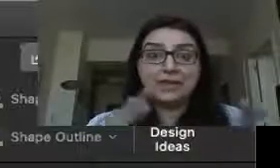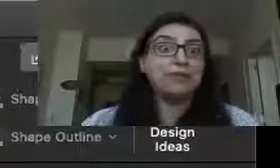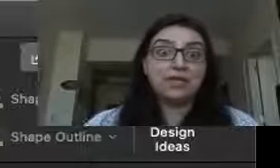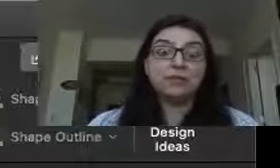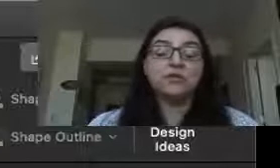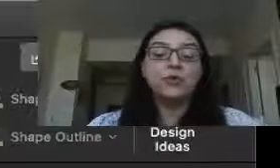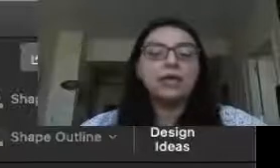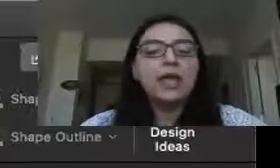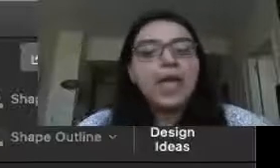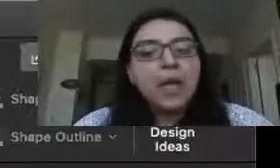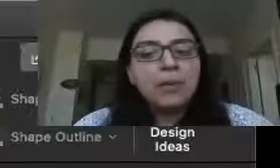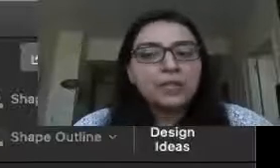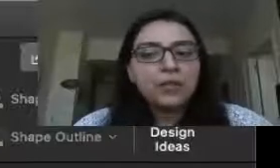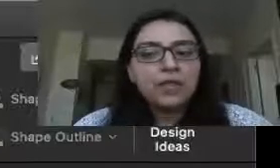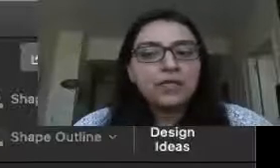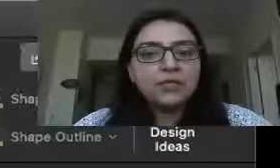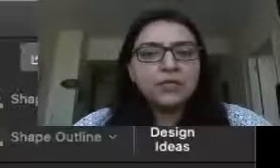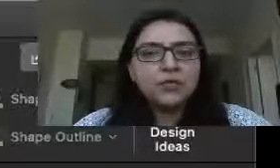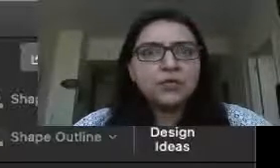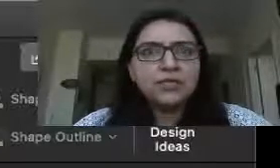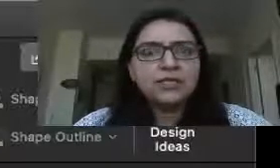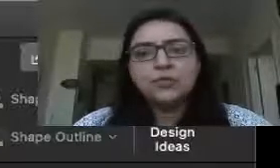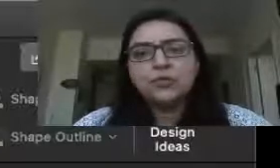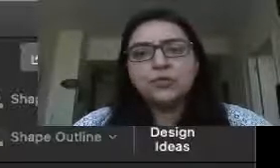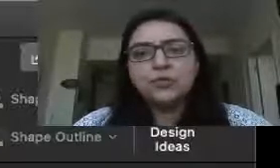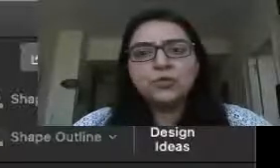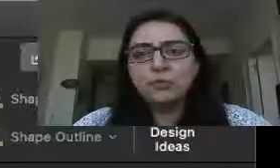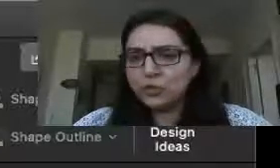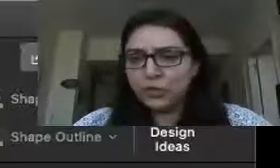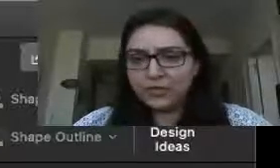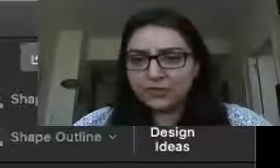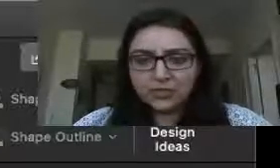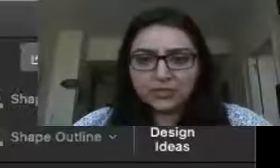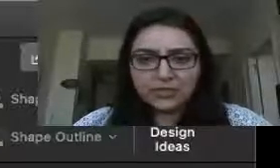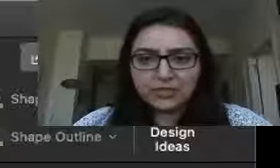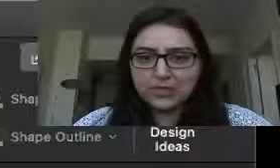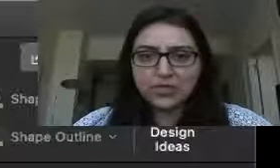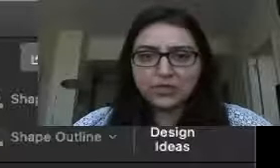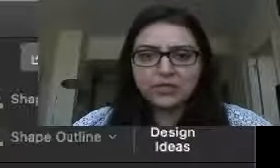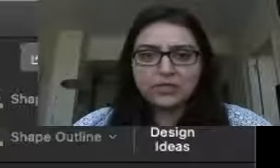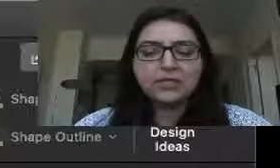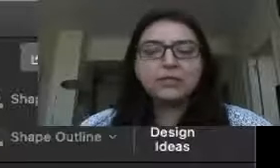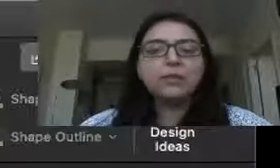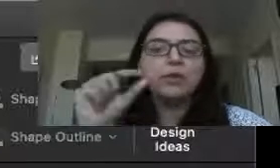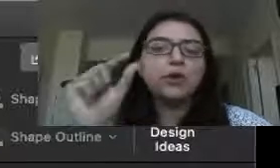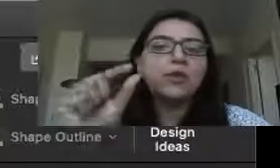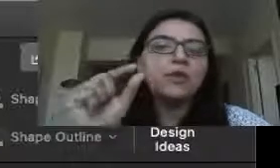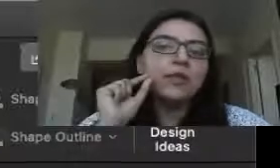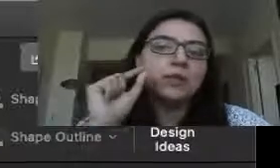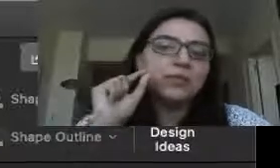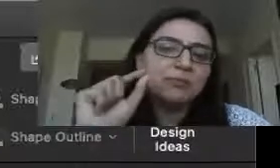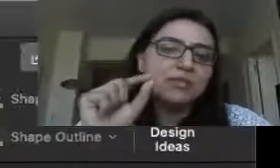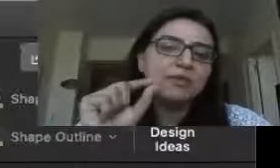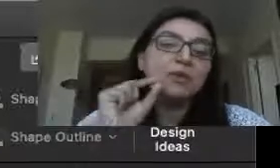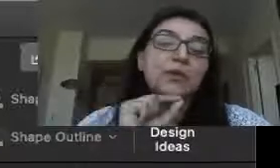devices and everything in between. But these are not things that you will need to distribute to the majority of students in an education system. They will be targeted,